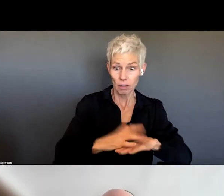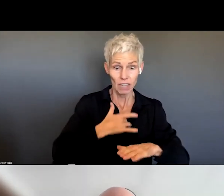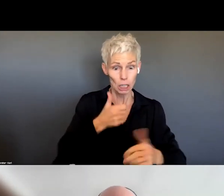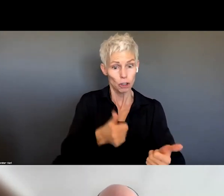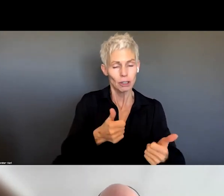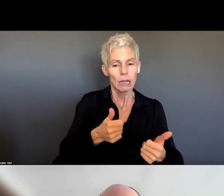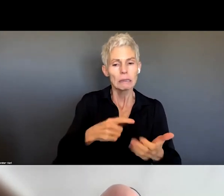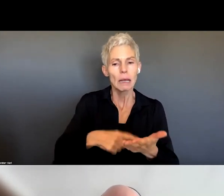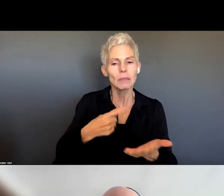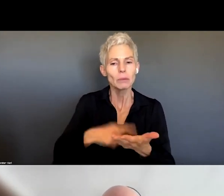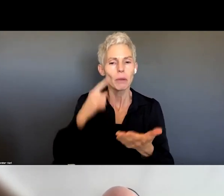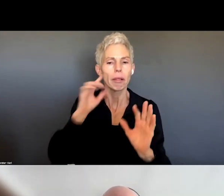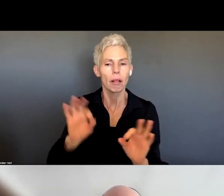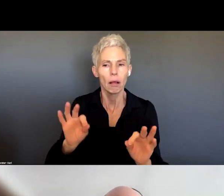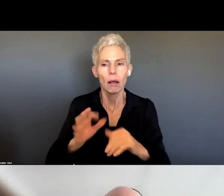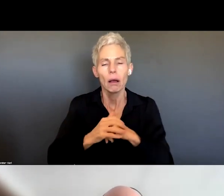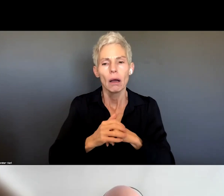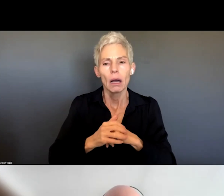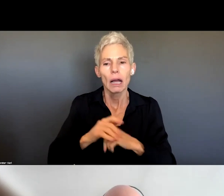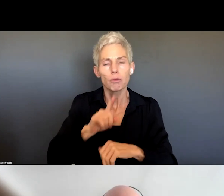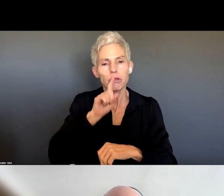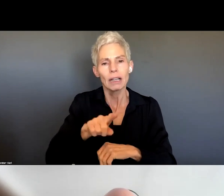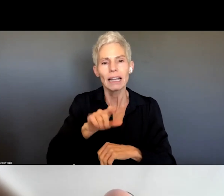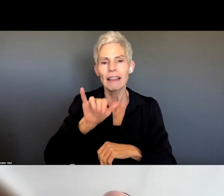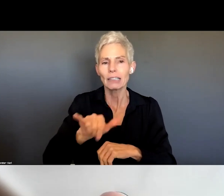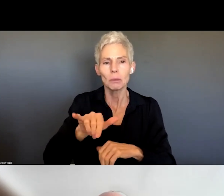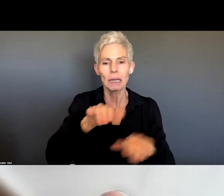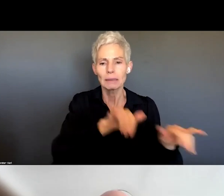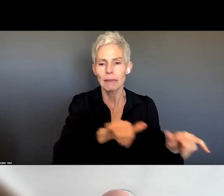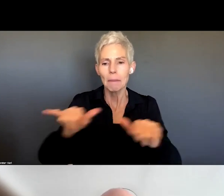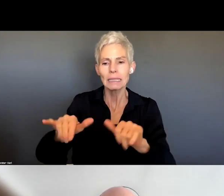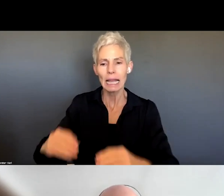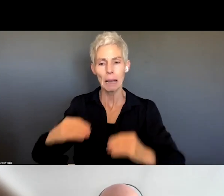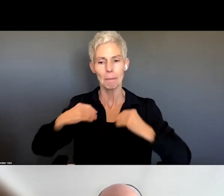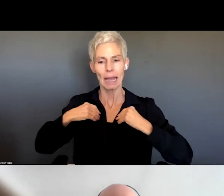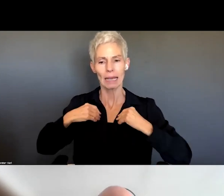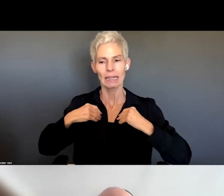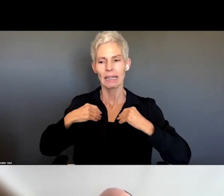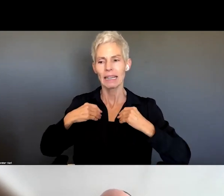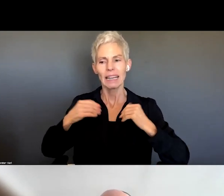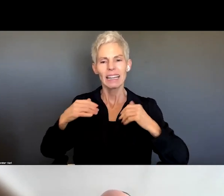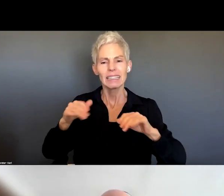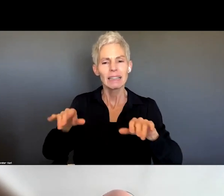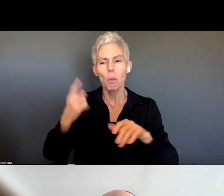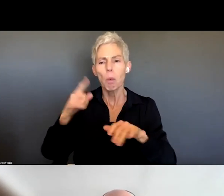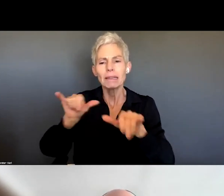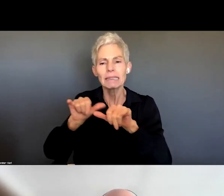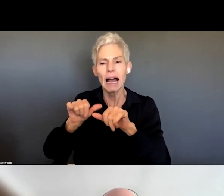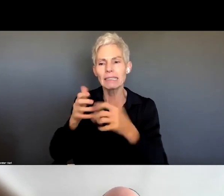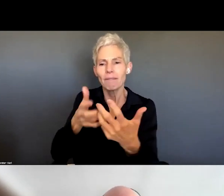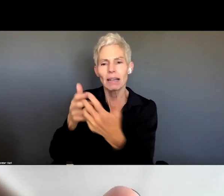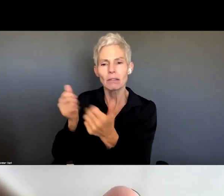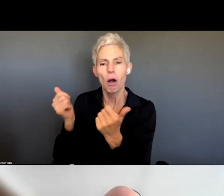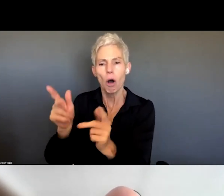faulty assumption that they should be like blankets, something that is one size fits all, instead of something that is